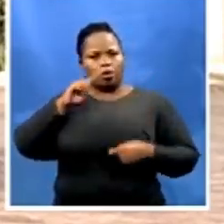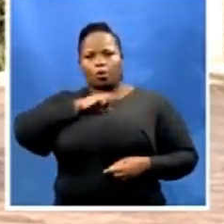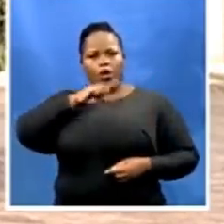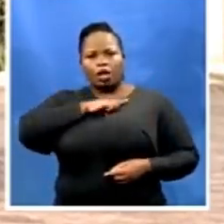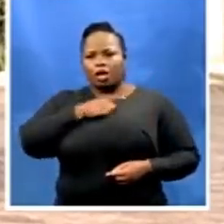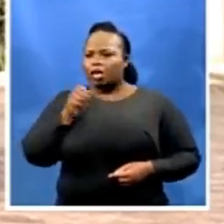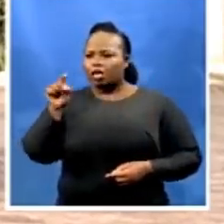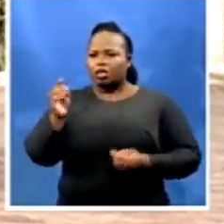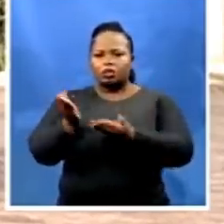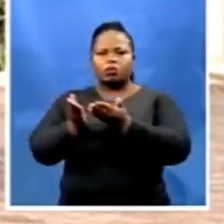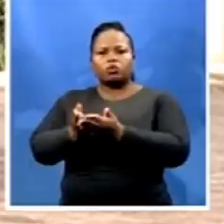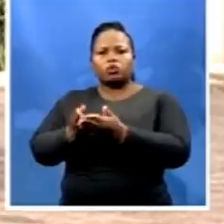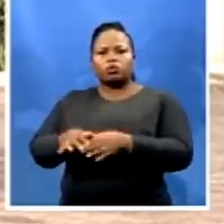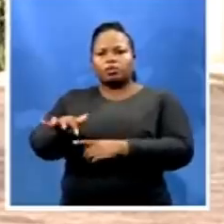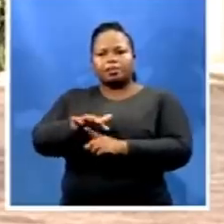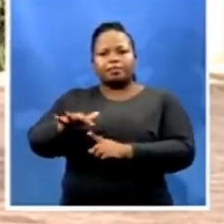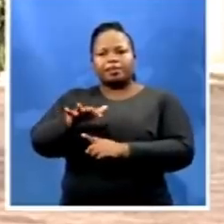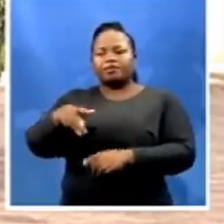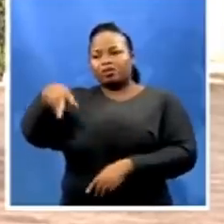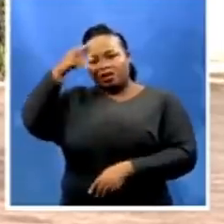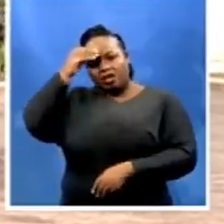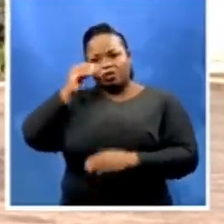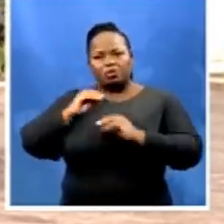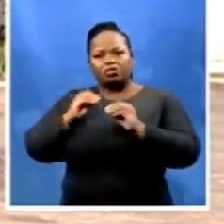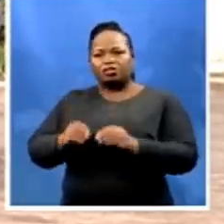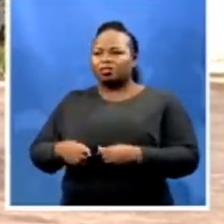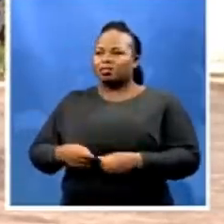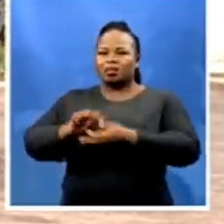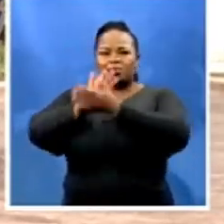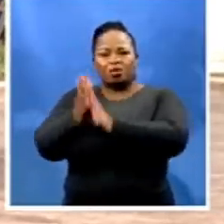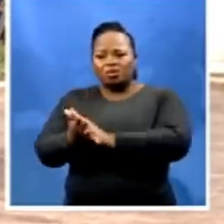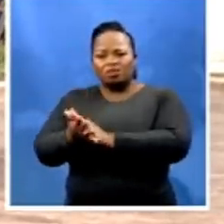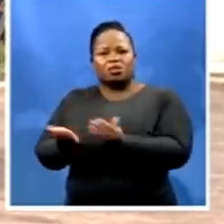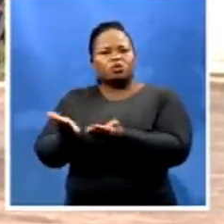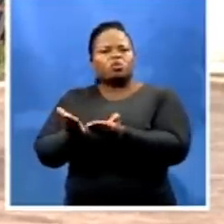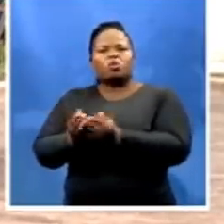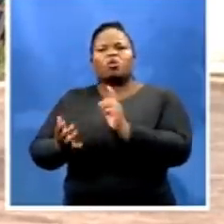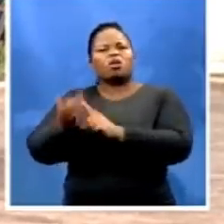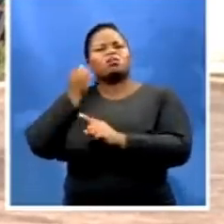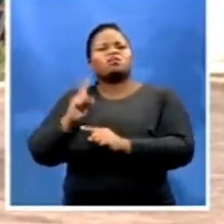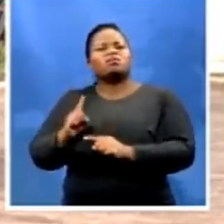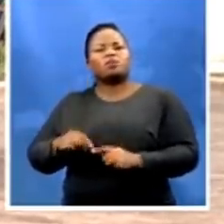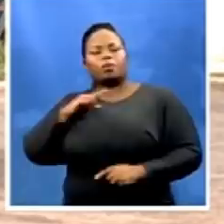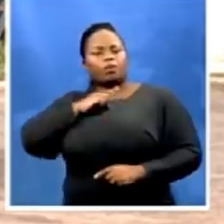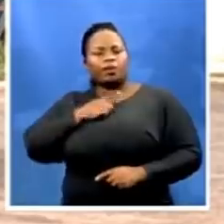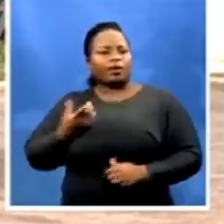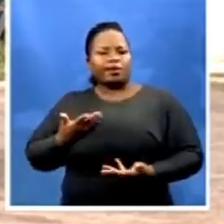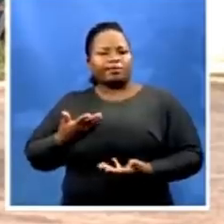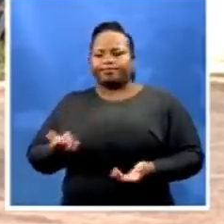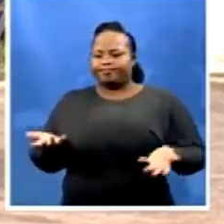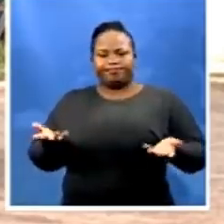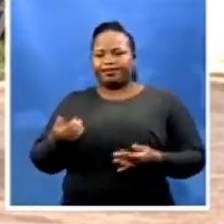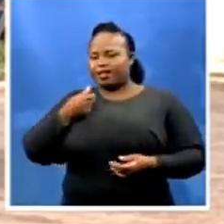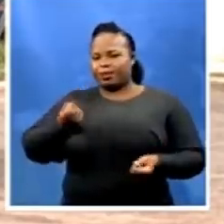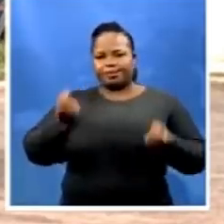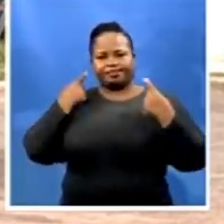And by vandalizing the schools, what are you achieving? There's no message that is sent out. They just don't understand why people would actually